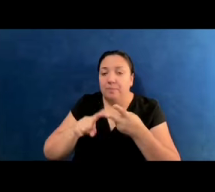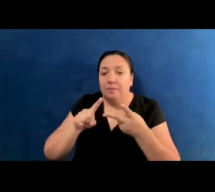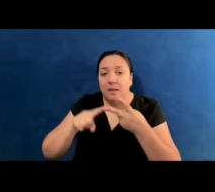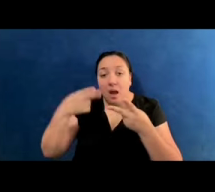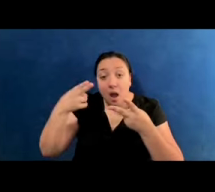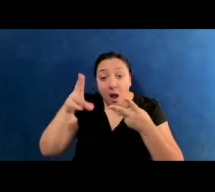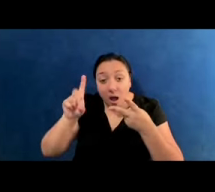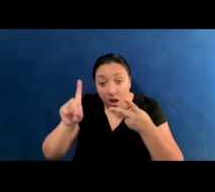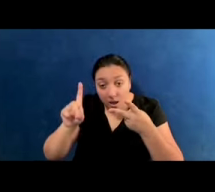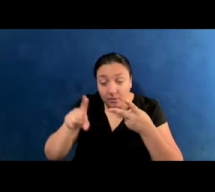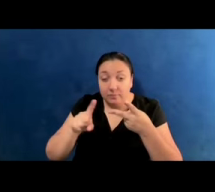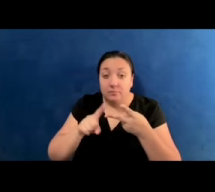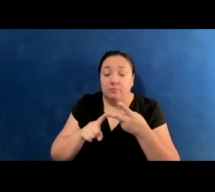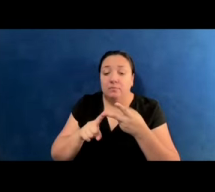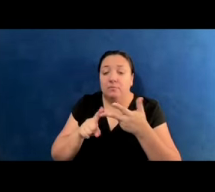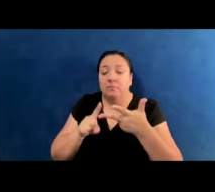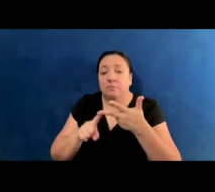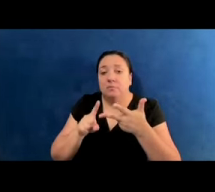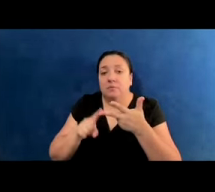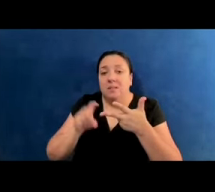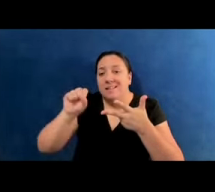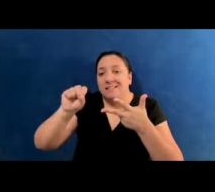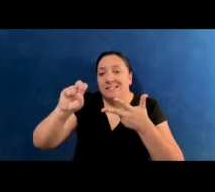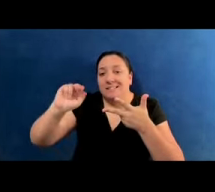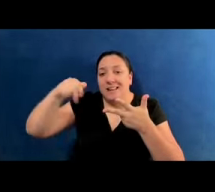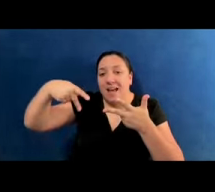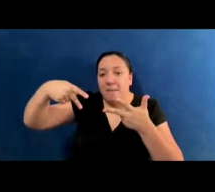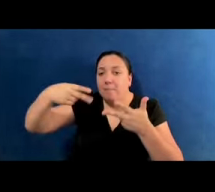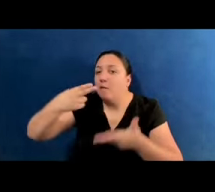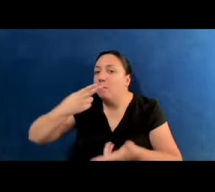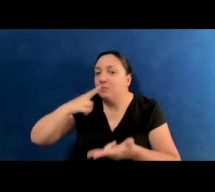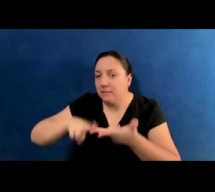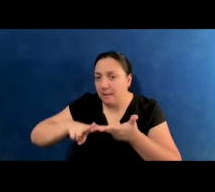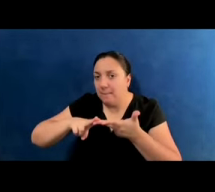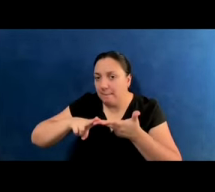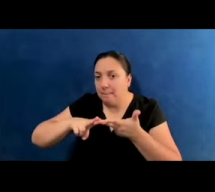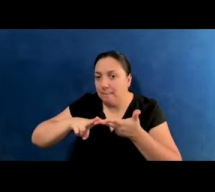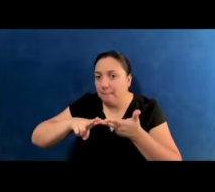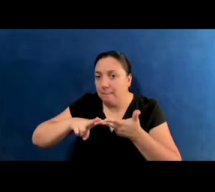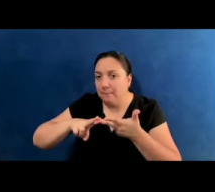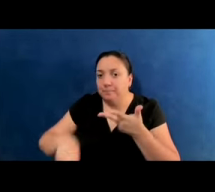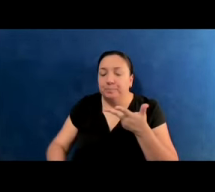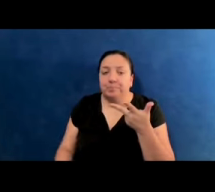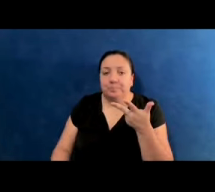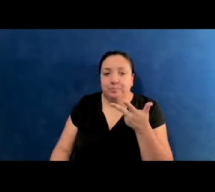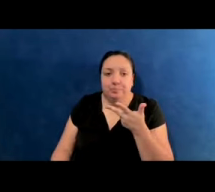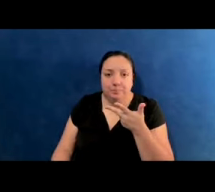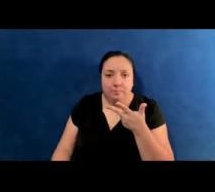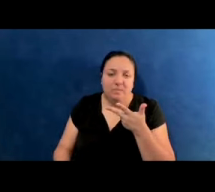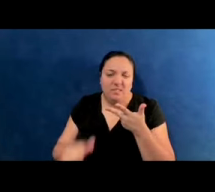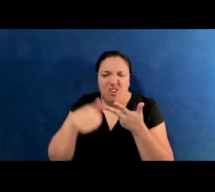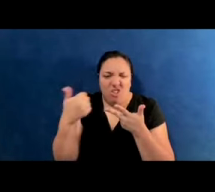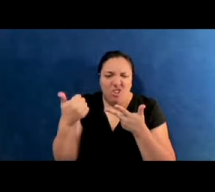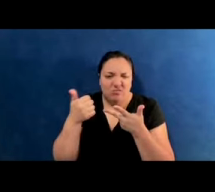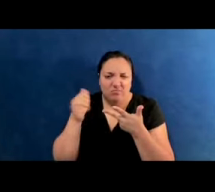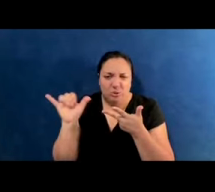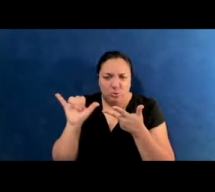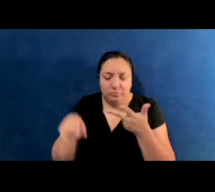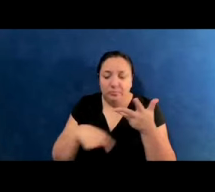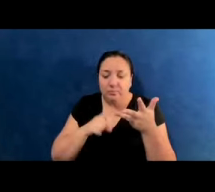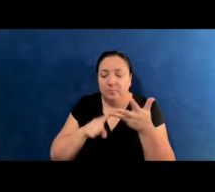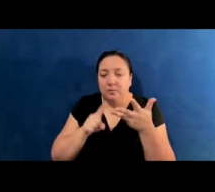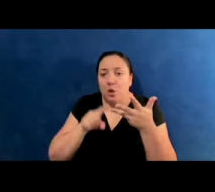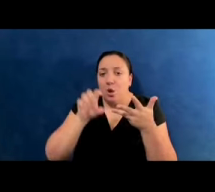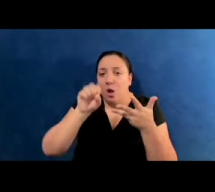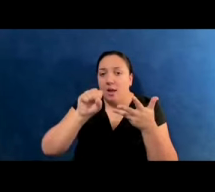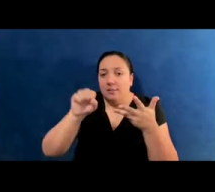HUD, supplemental nutrition assistance programs, SNAP or other food assistance programs, Social